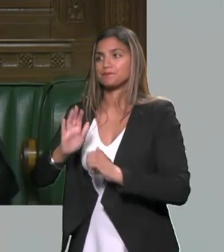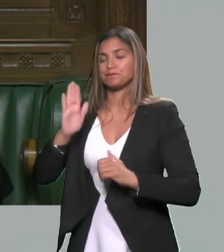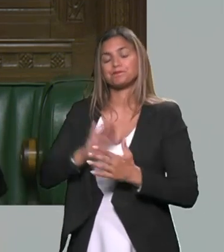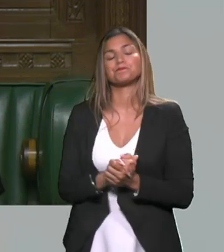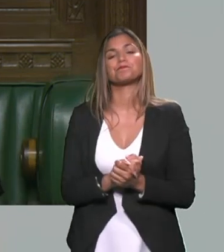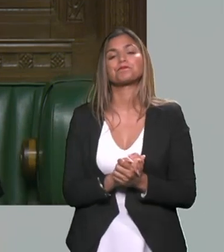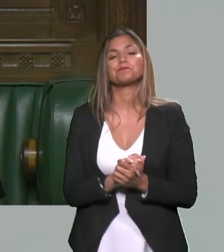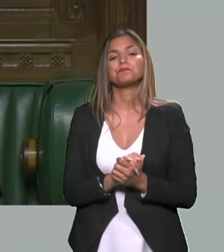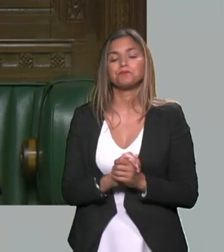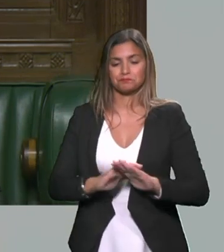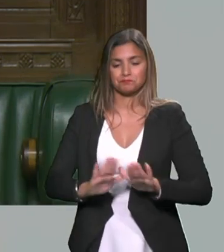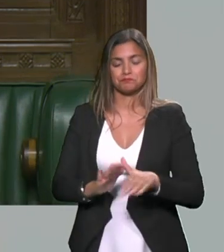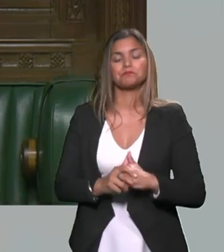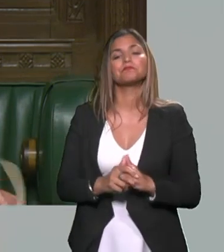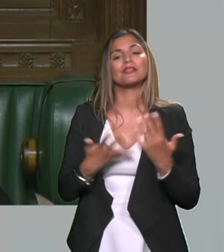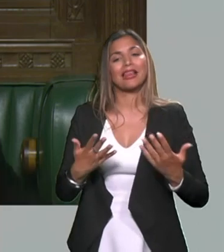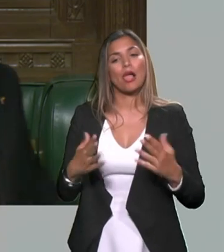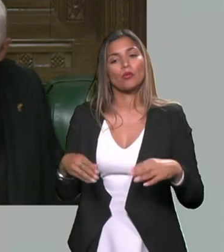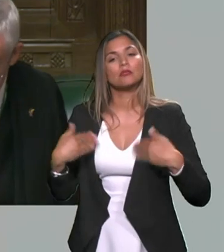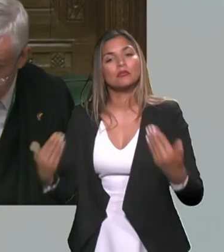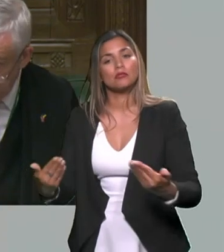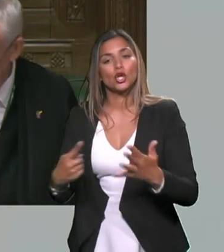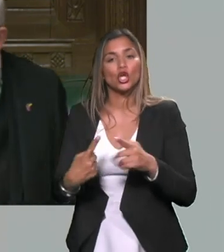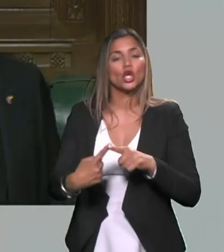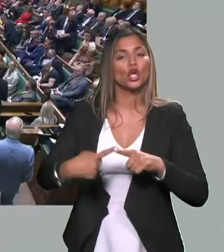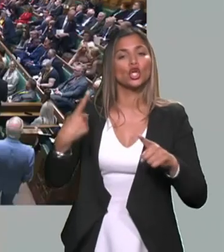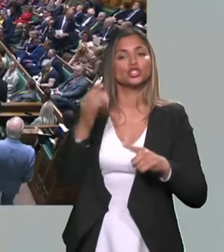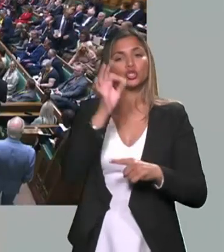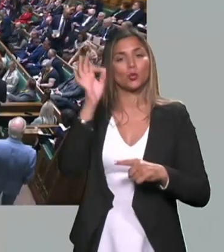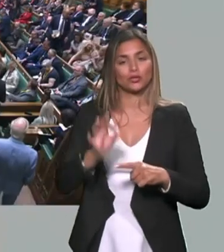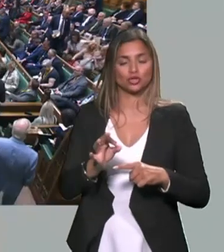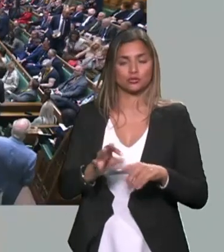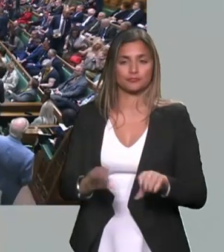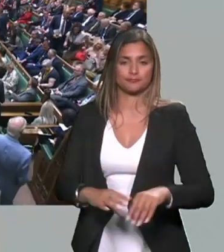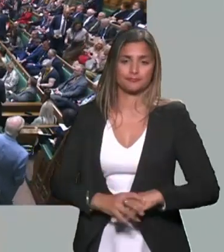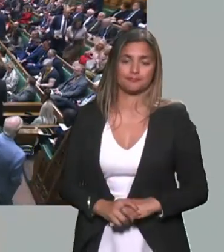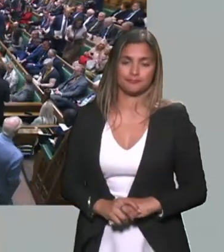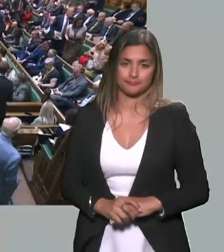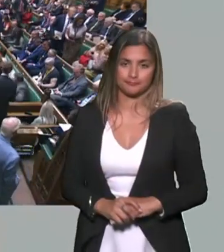We now move to the urgent question, a call West Streeting. No.